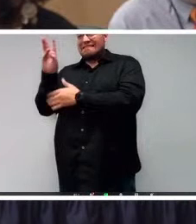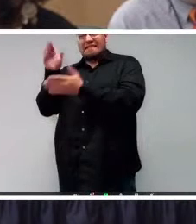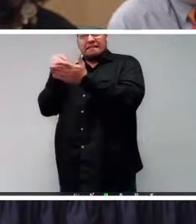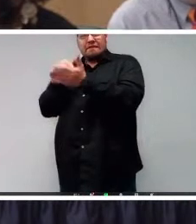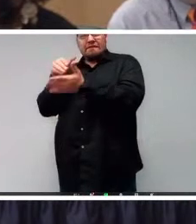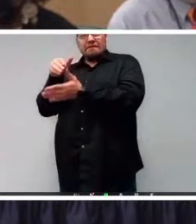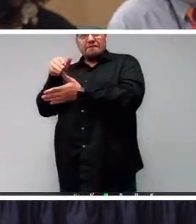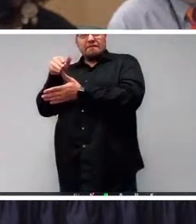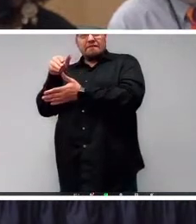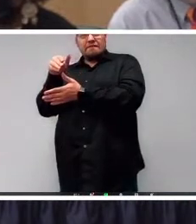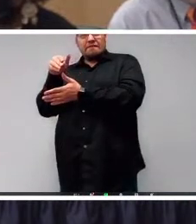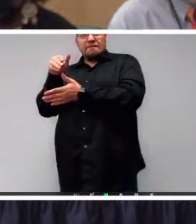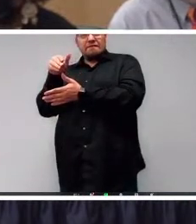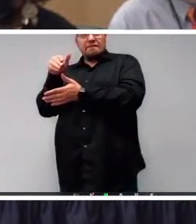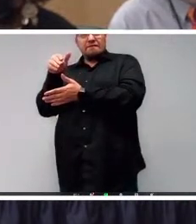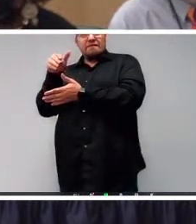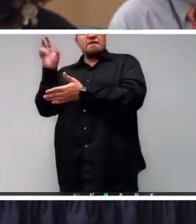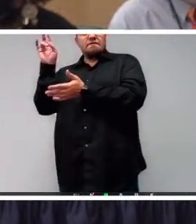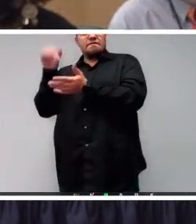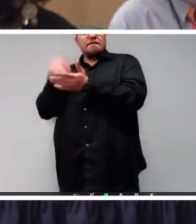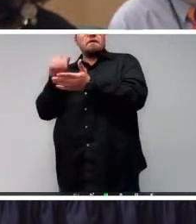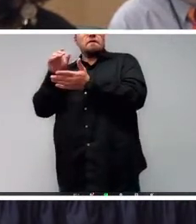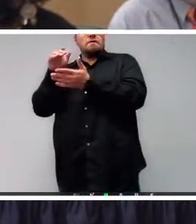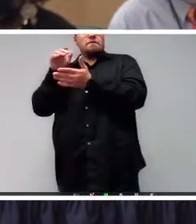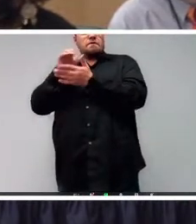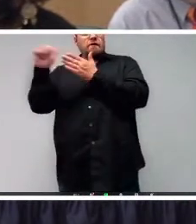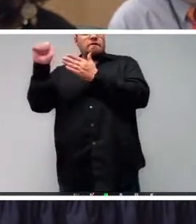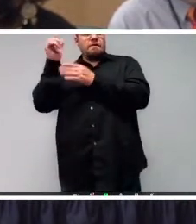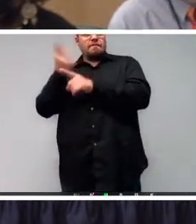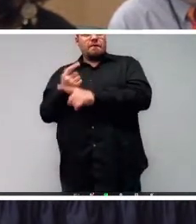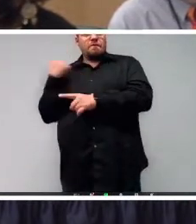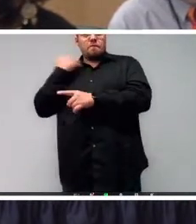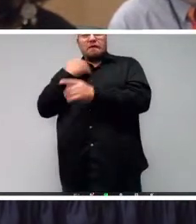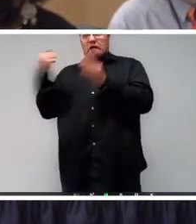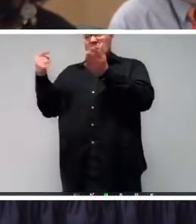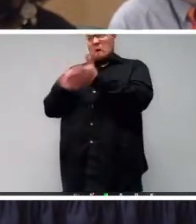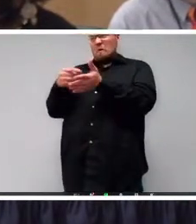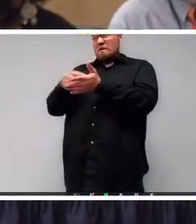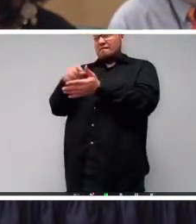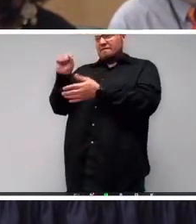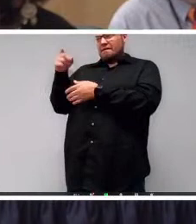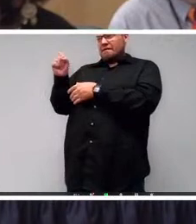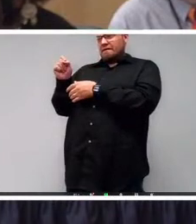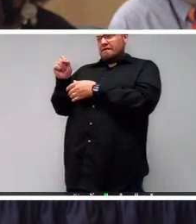$16,667 a month, of which we still owe, as of September, about